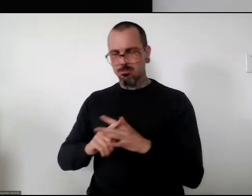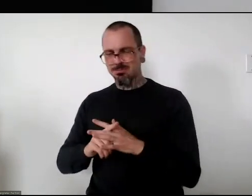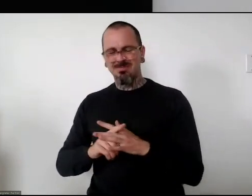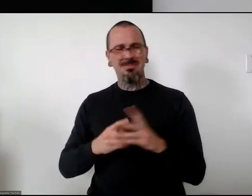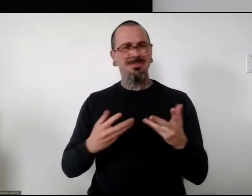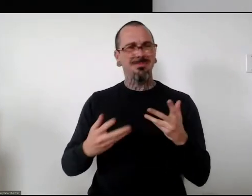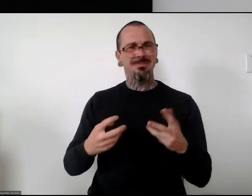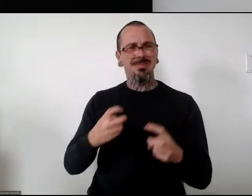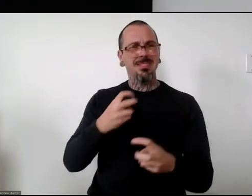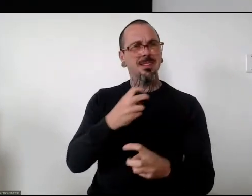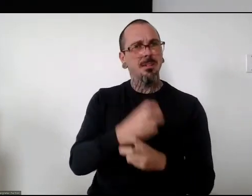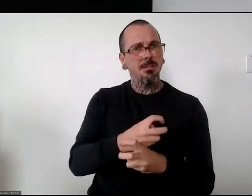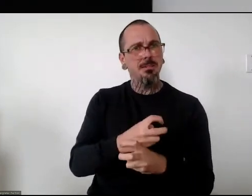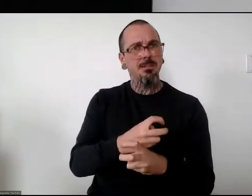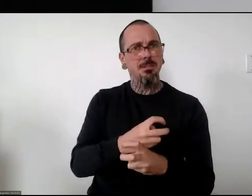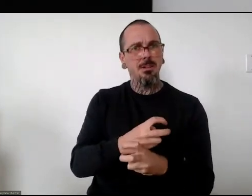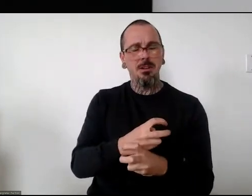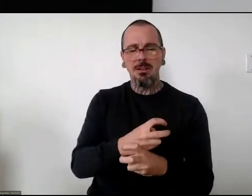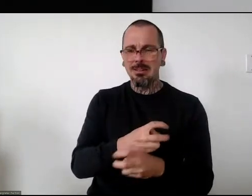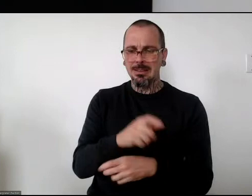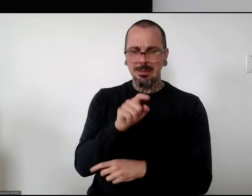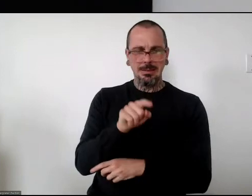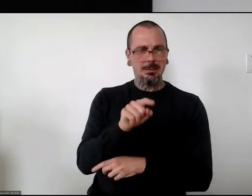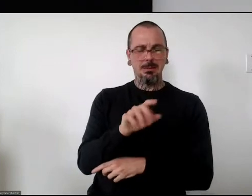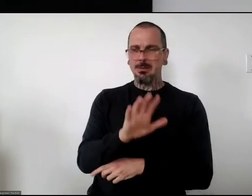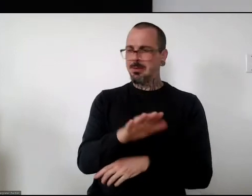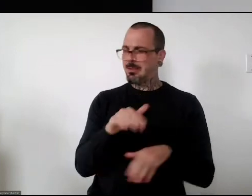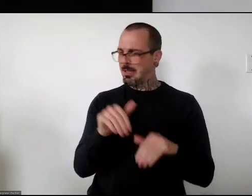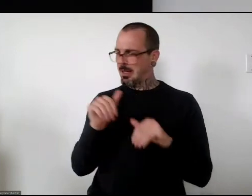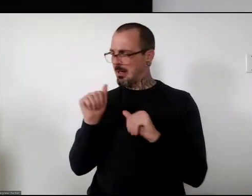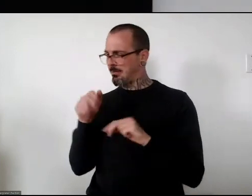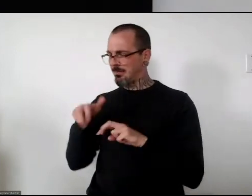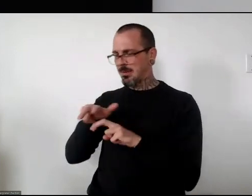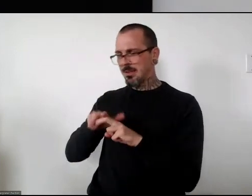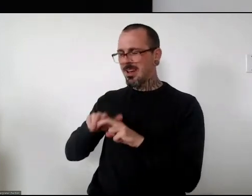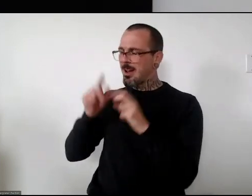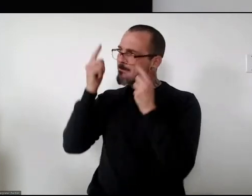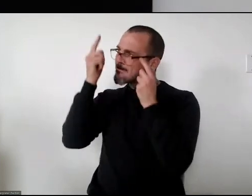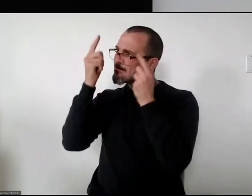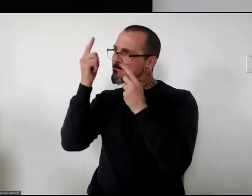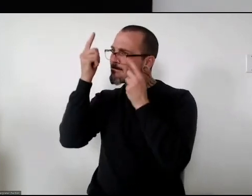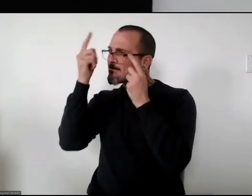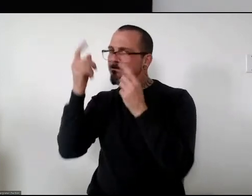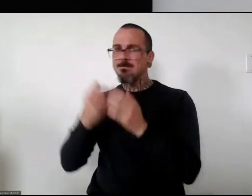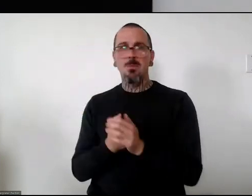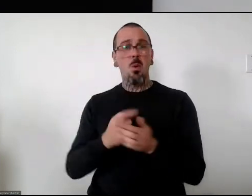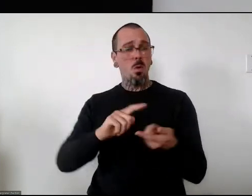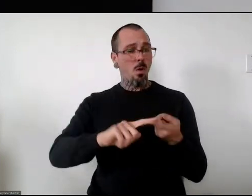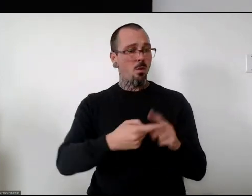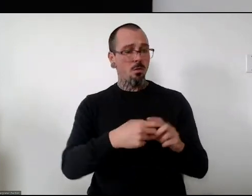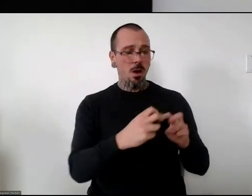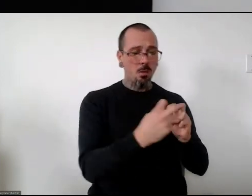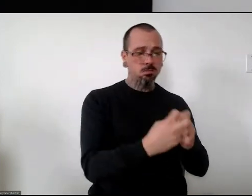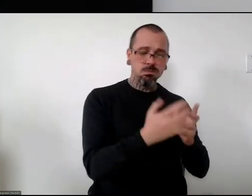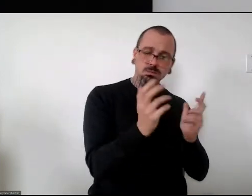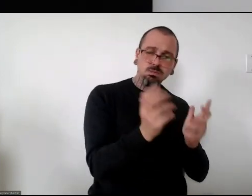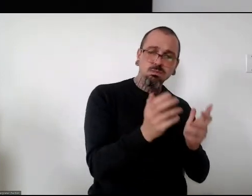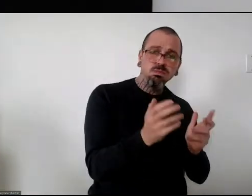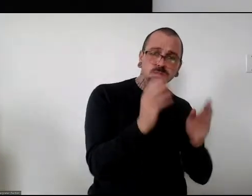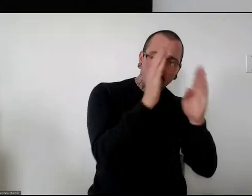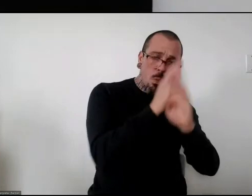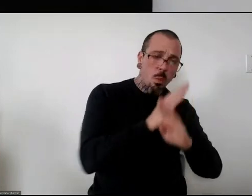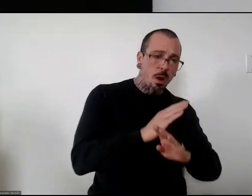that you need a quiet place to sit and reflect for a few minutes, or a quiet place to talk to a friend, we've arranged for a quiet